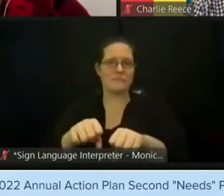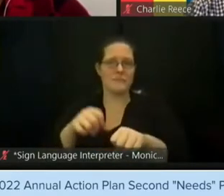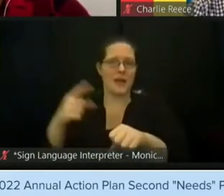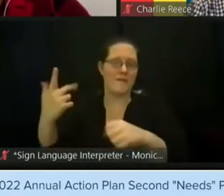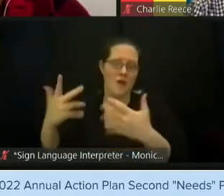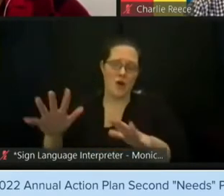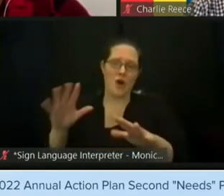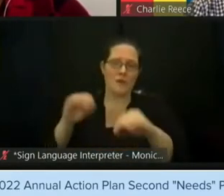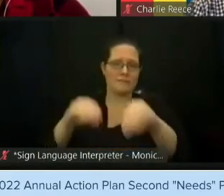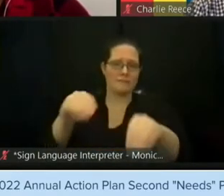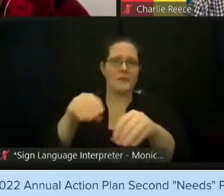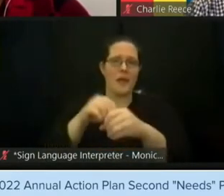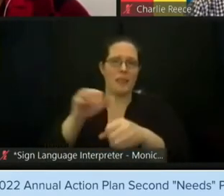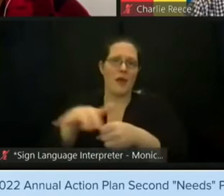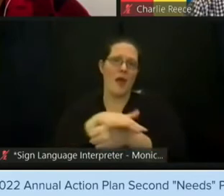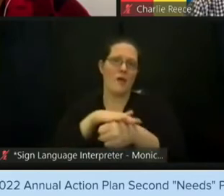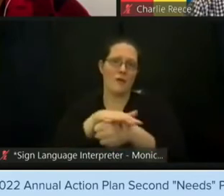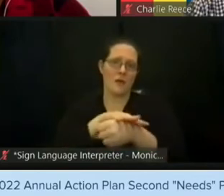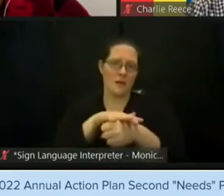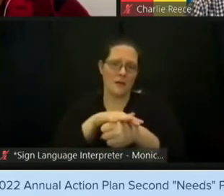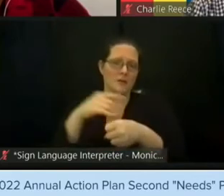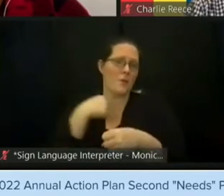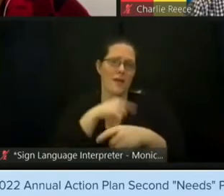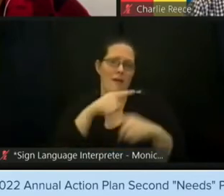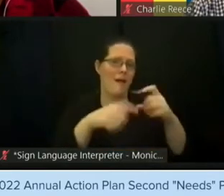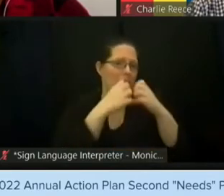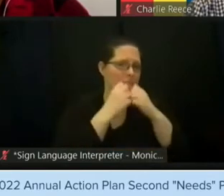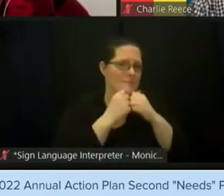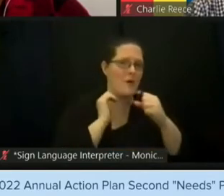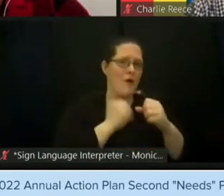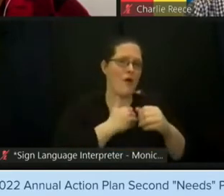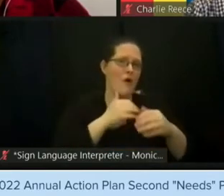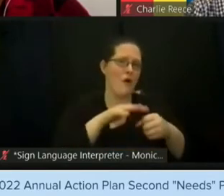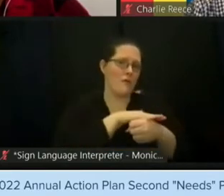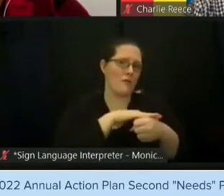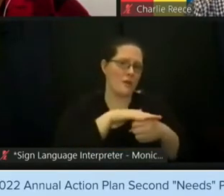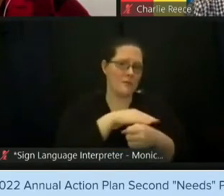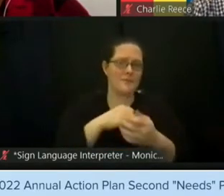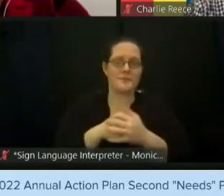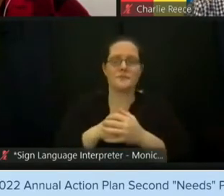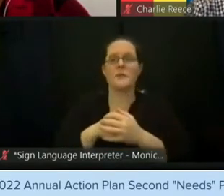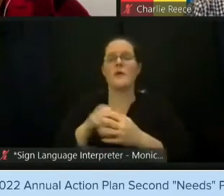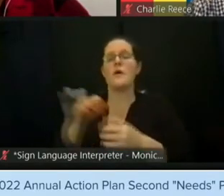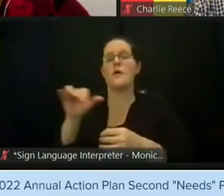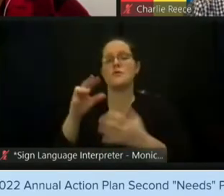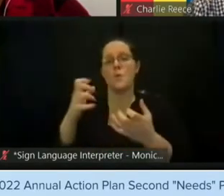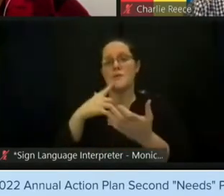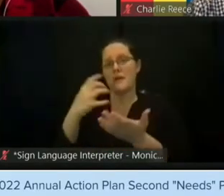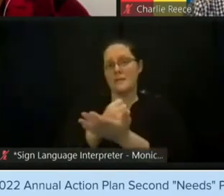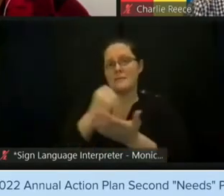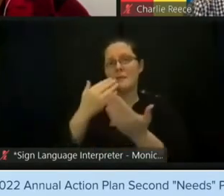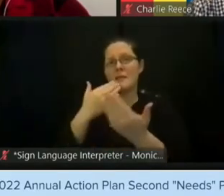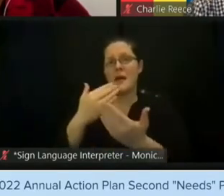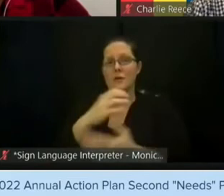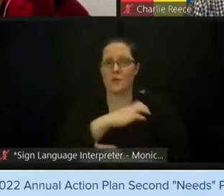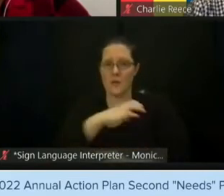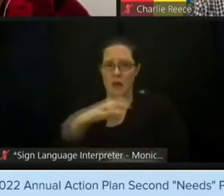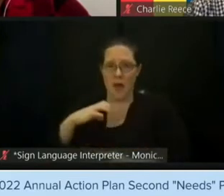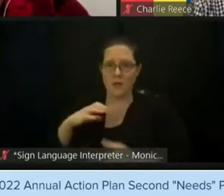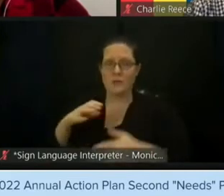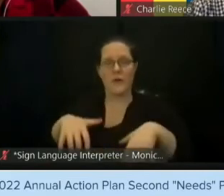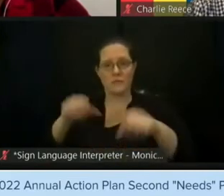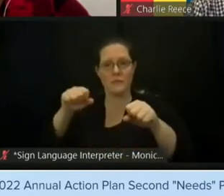programs in these areas. I also want to make sure, and I want to thank the council for having